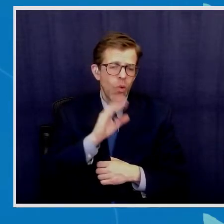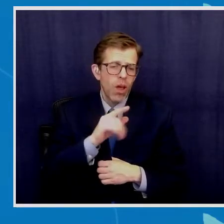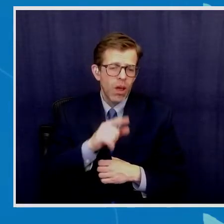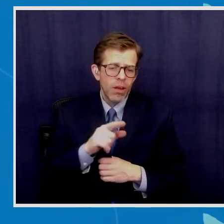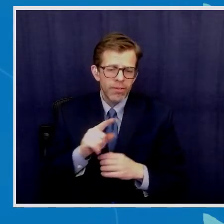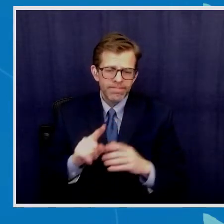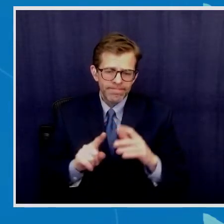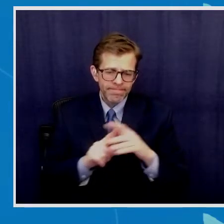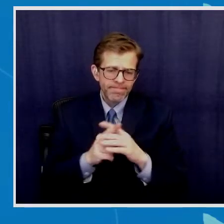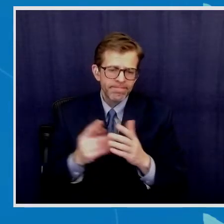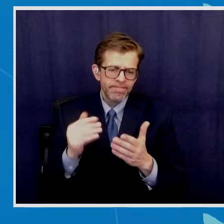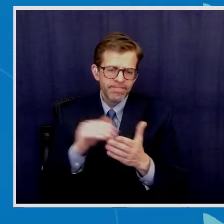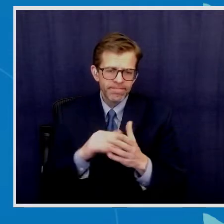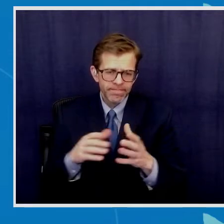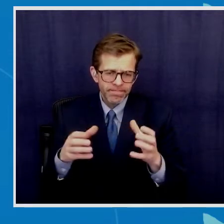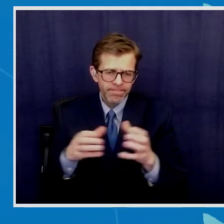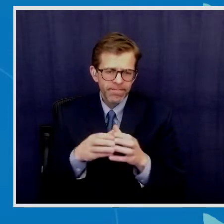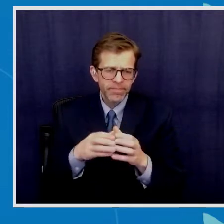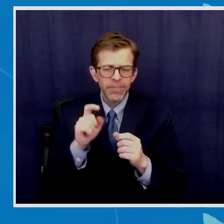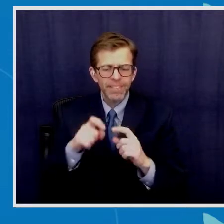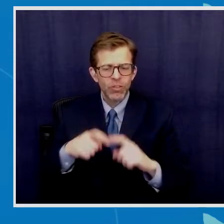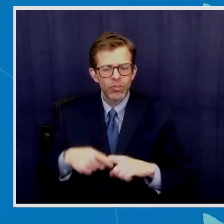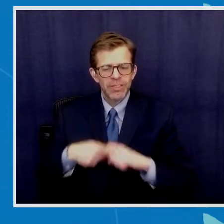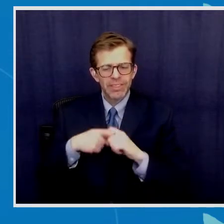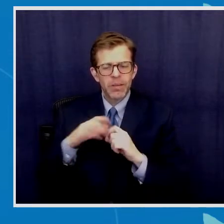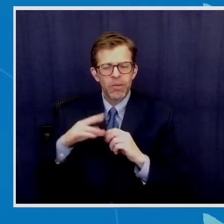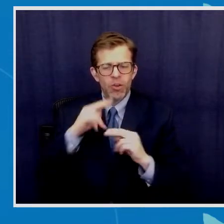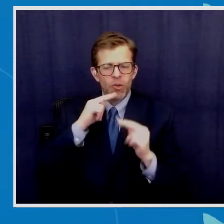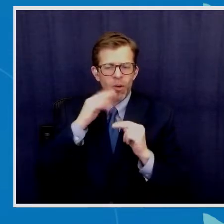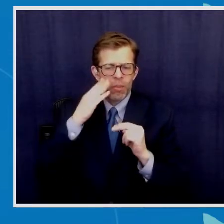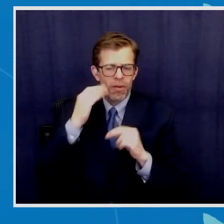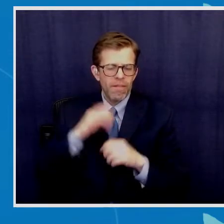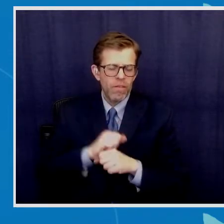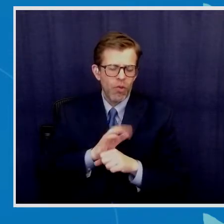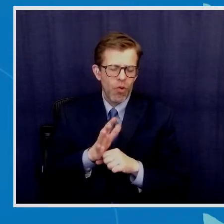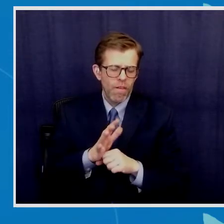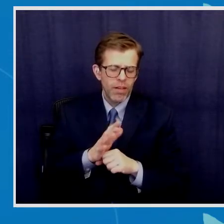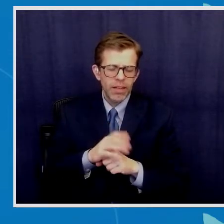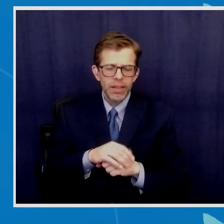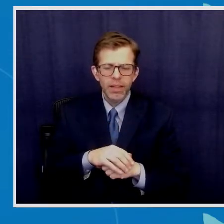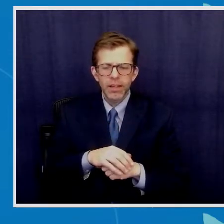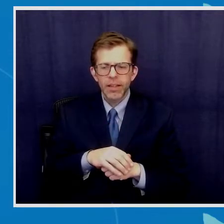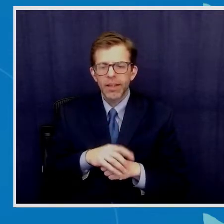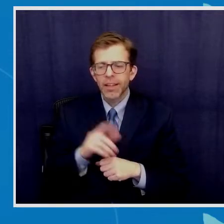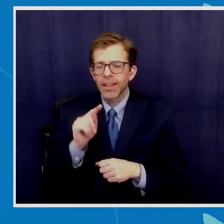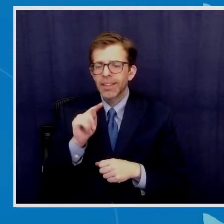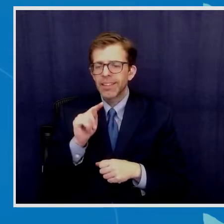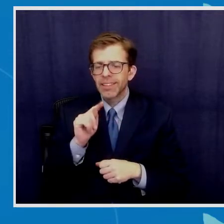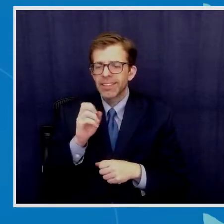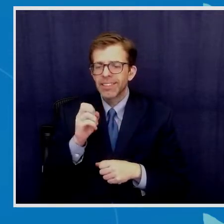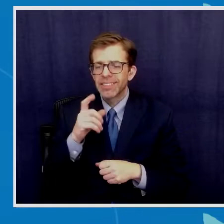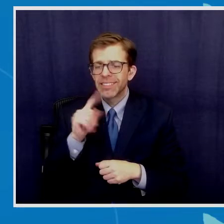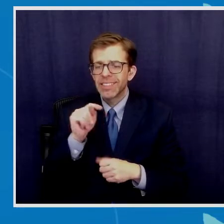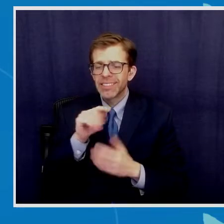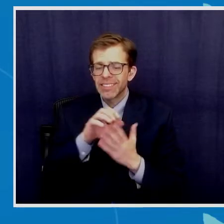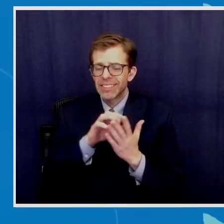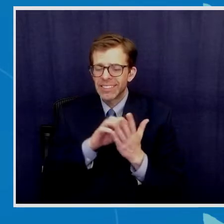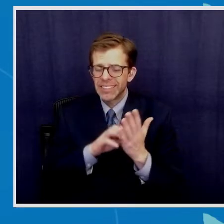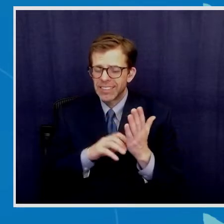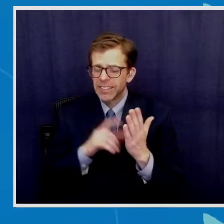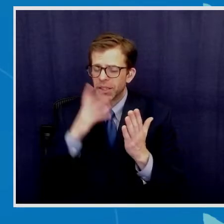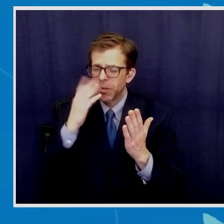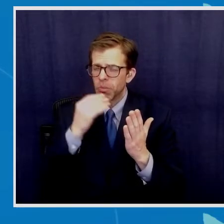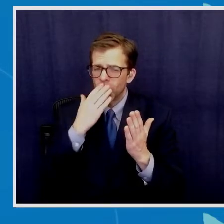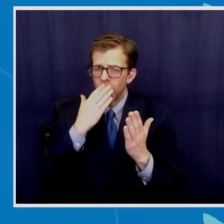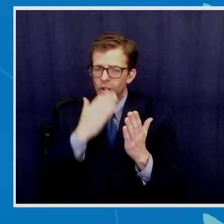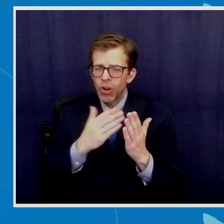They had to stop their negotiation because of COVID. The text is pretty good. Friends of Ocean Actions, we can live